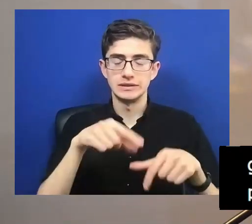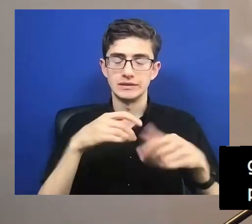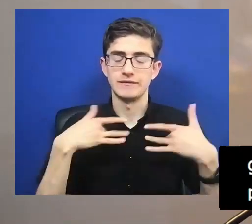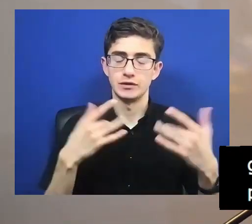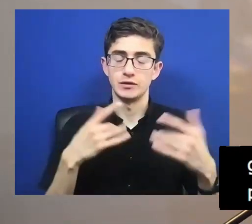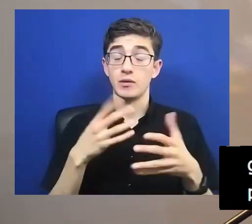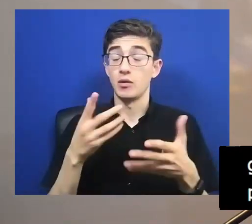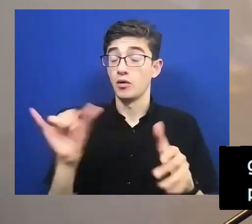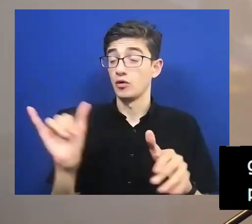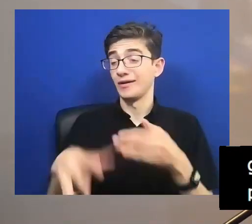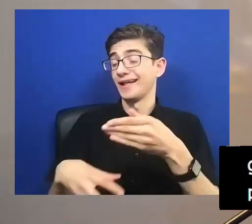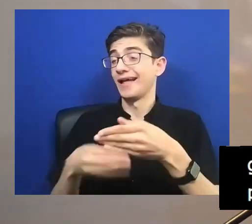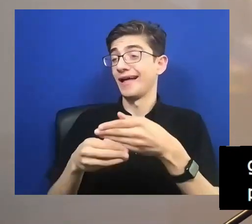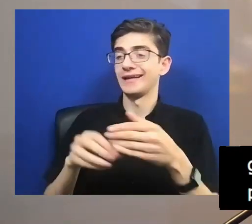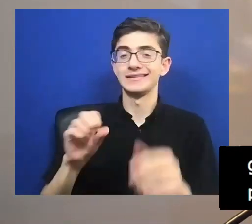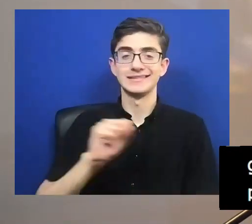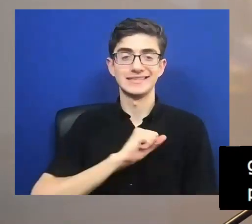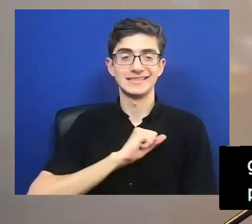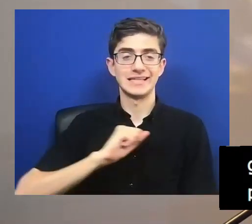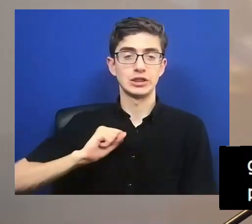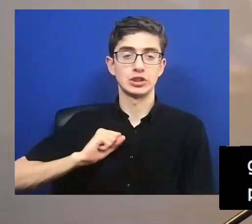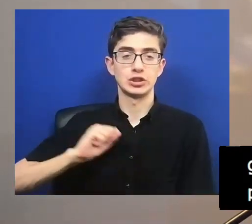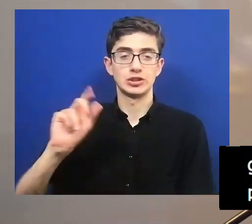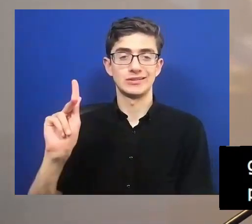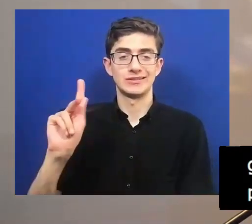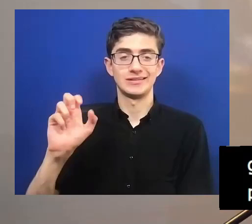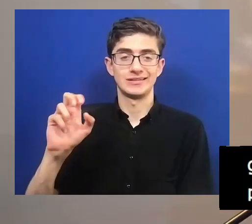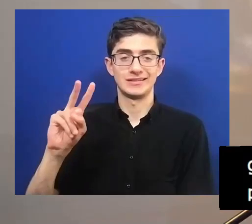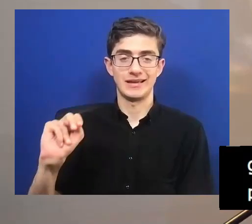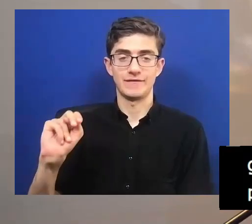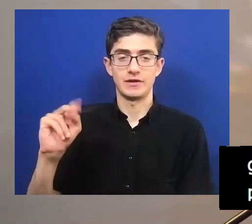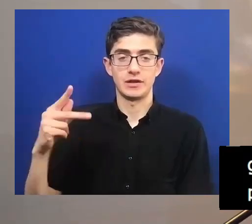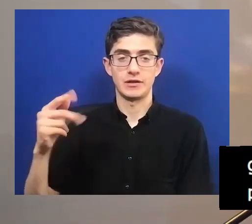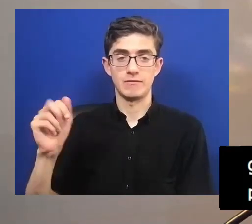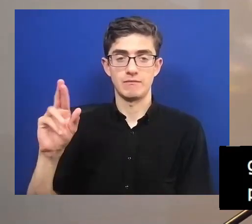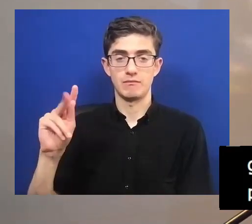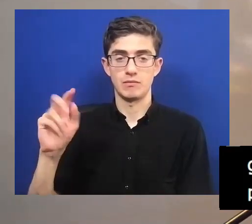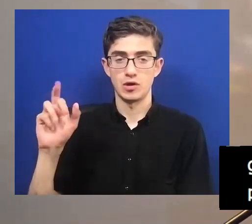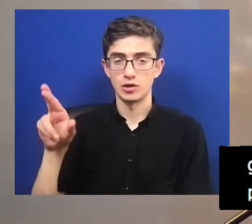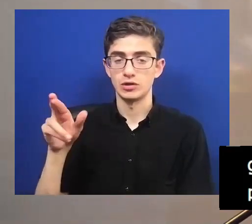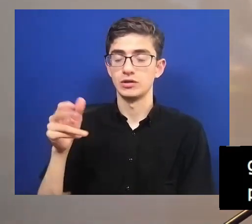is such a true partner in the legislature